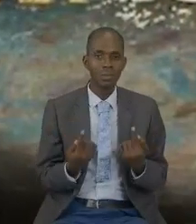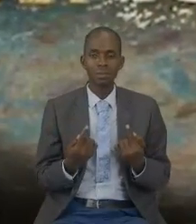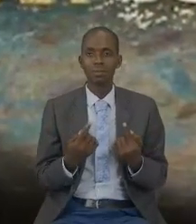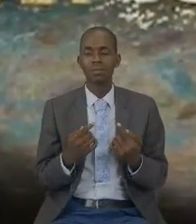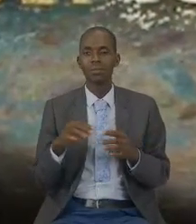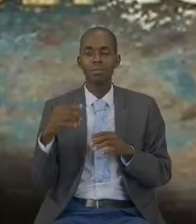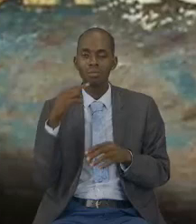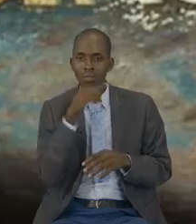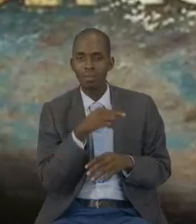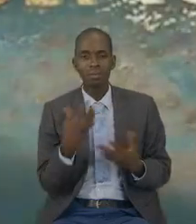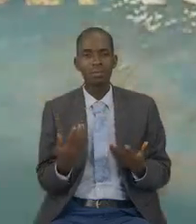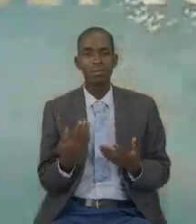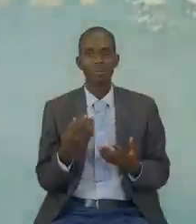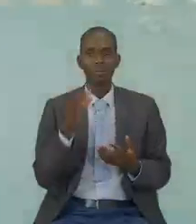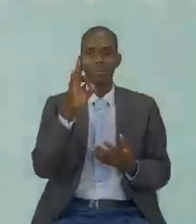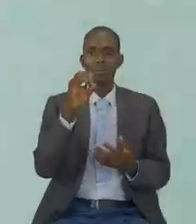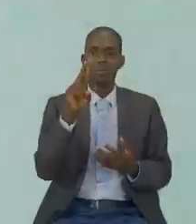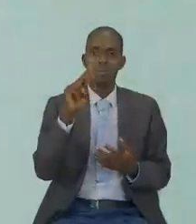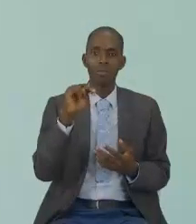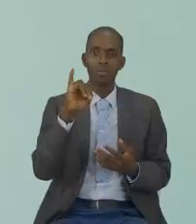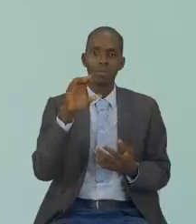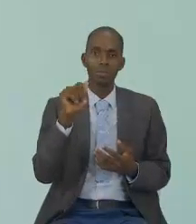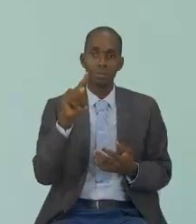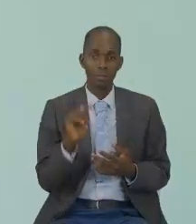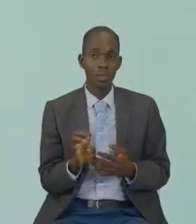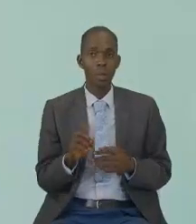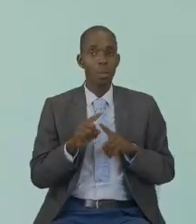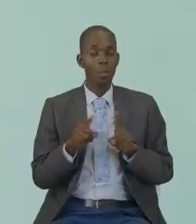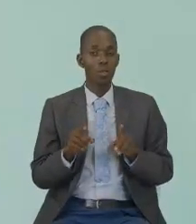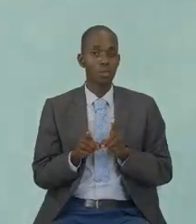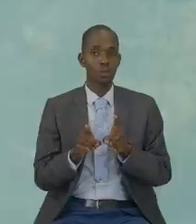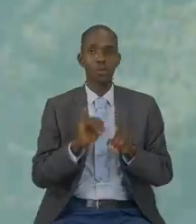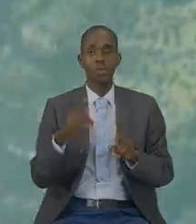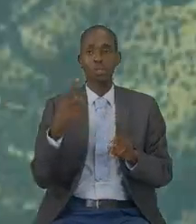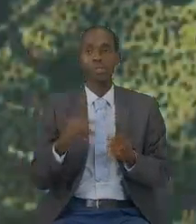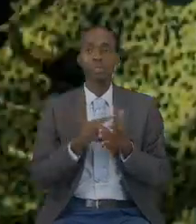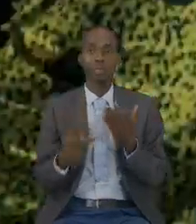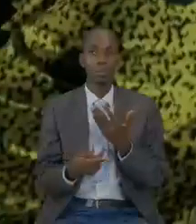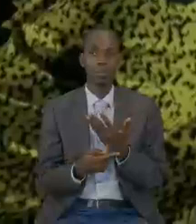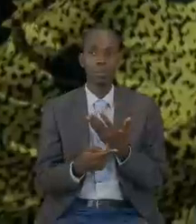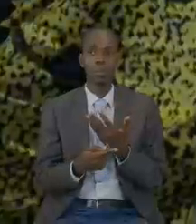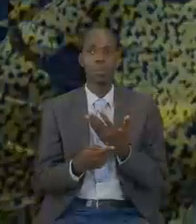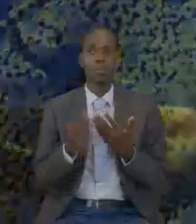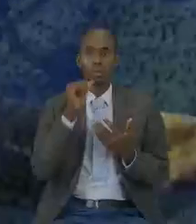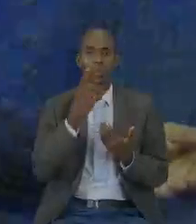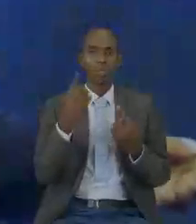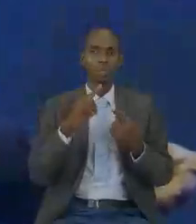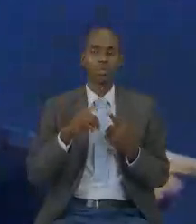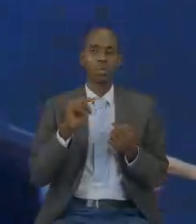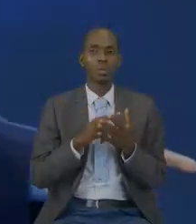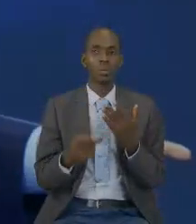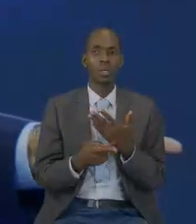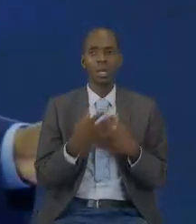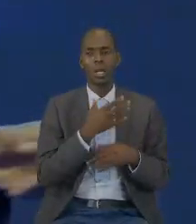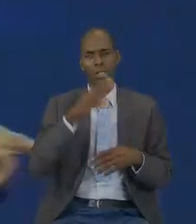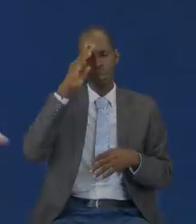lie. I do all sorts of things, but during the crusade, I came to the crusade, and the man of God